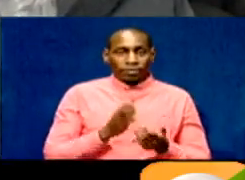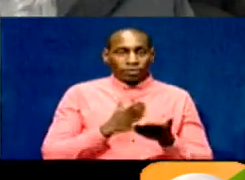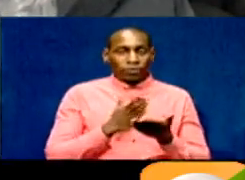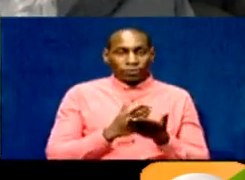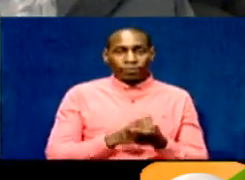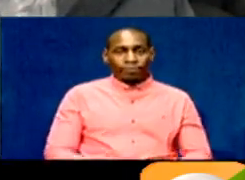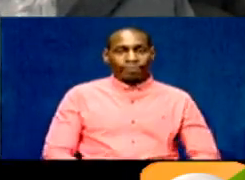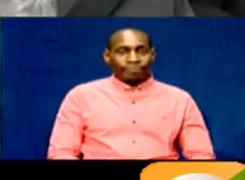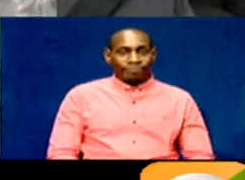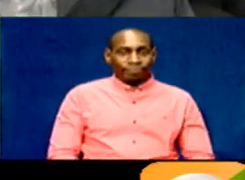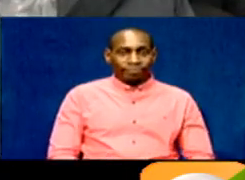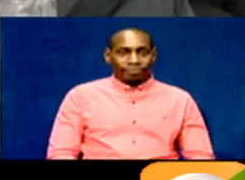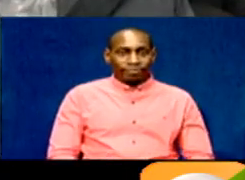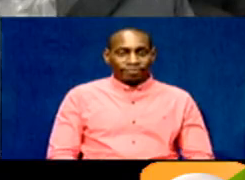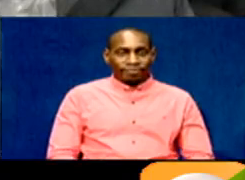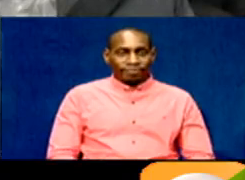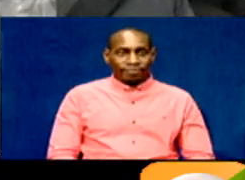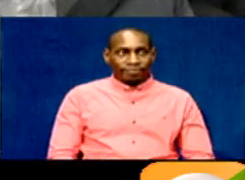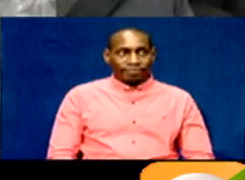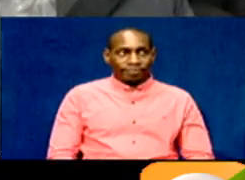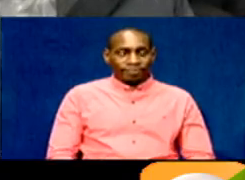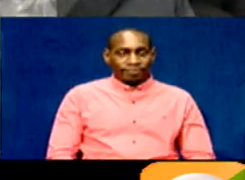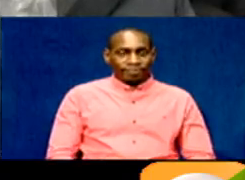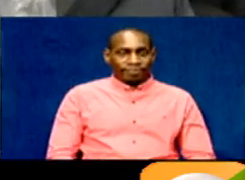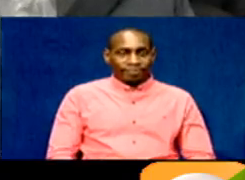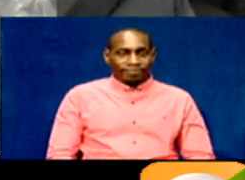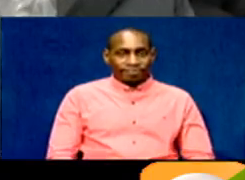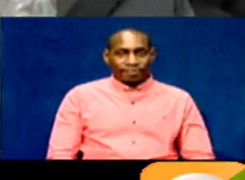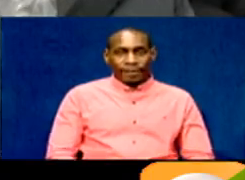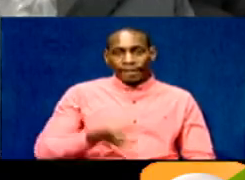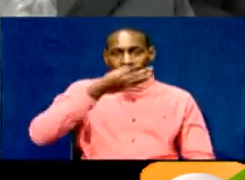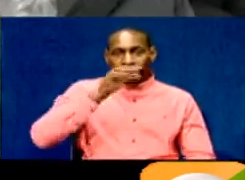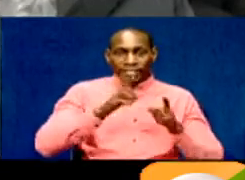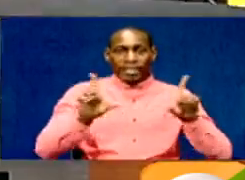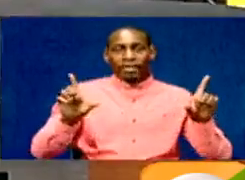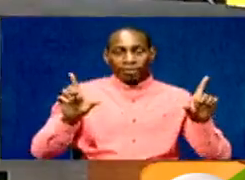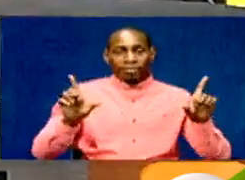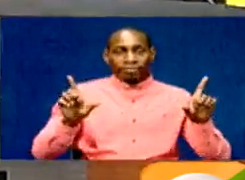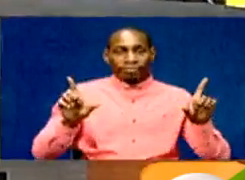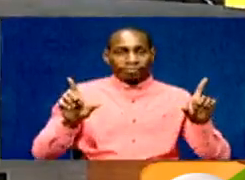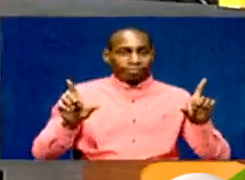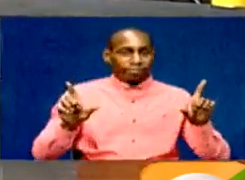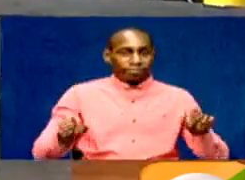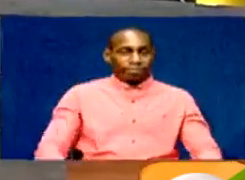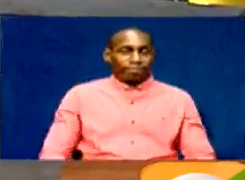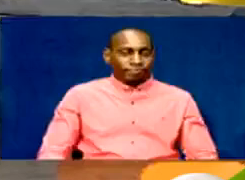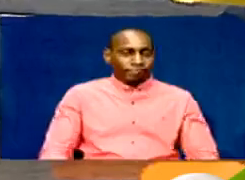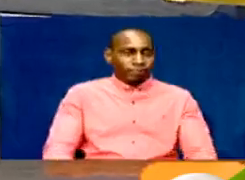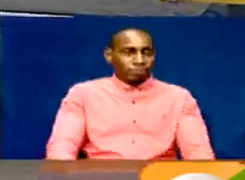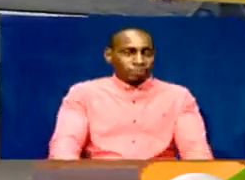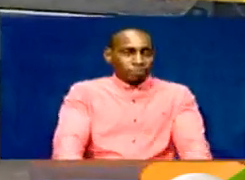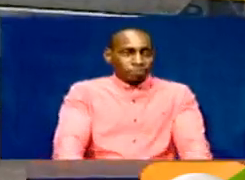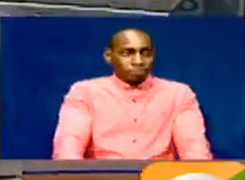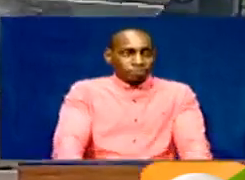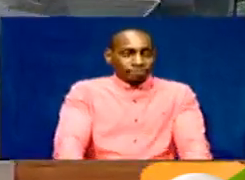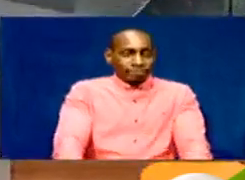ici. Quand vous avez quelque chose à dire, je suis ici, appelez-moi. Yeah. Il faut que tu